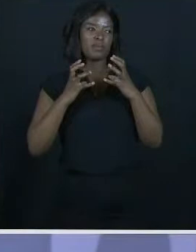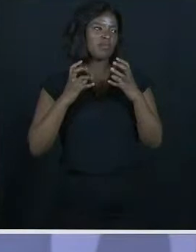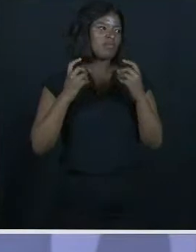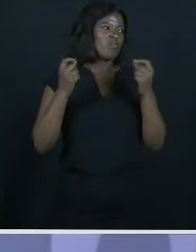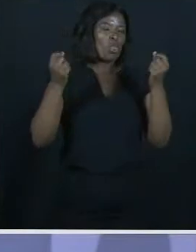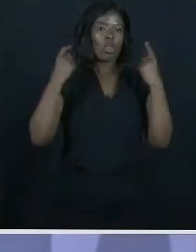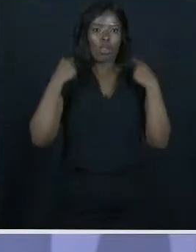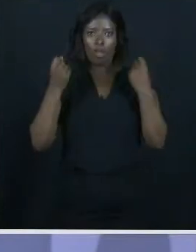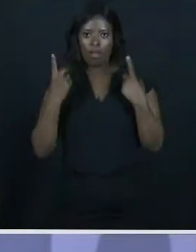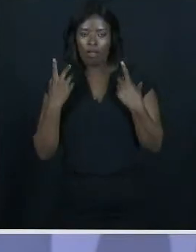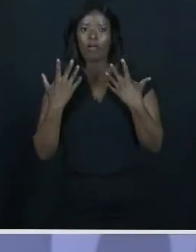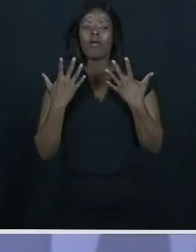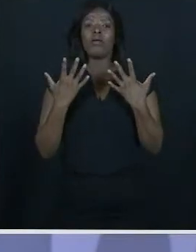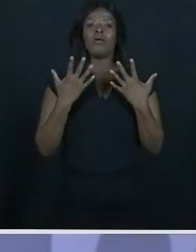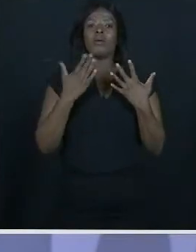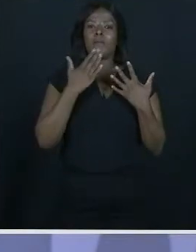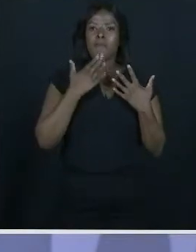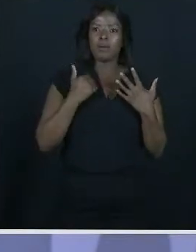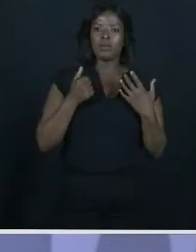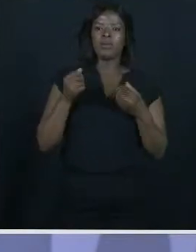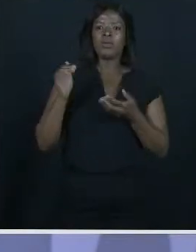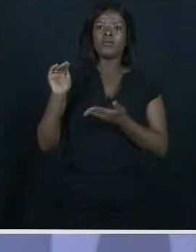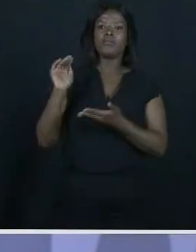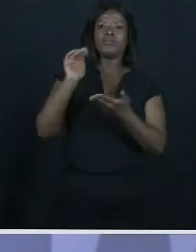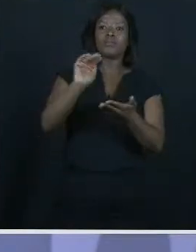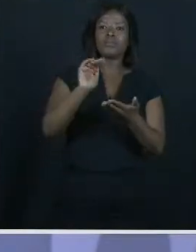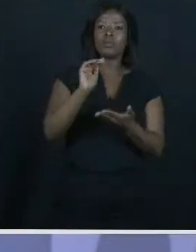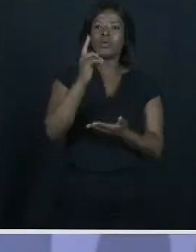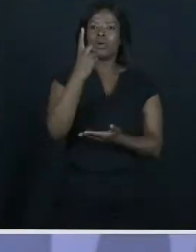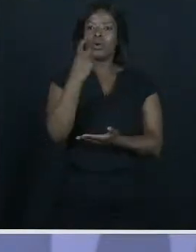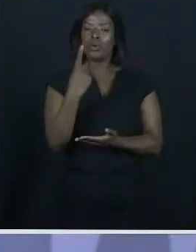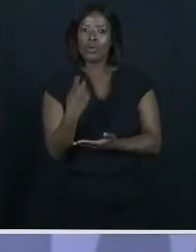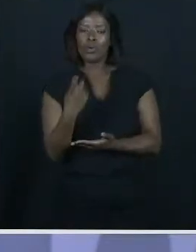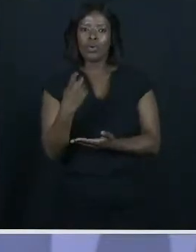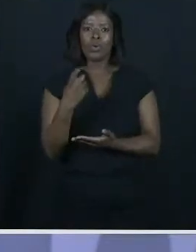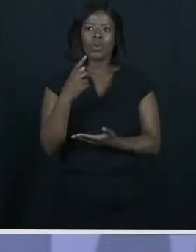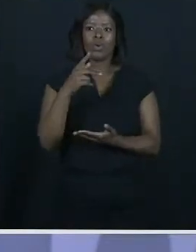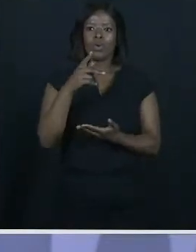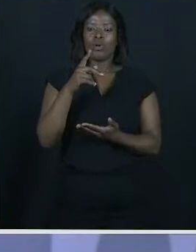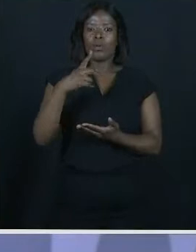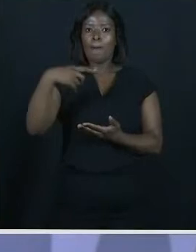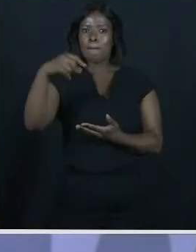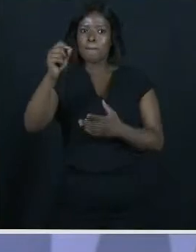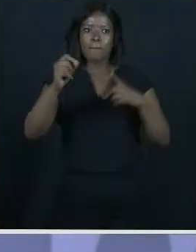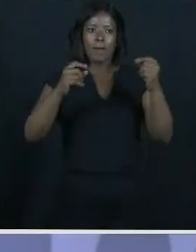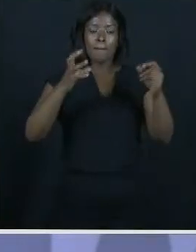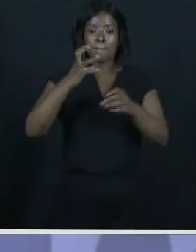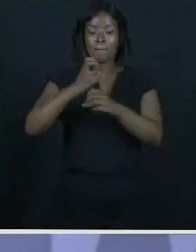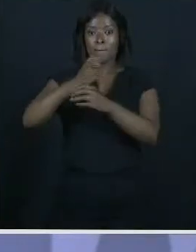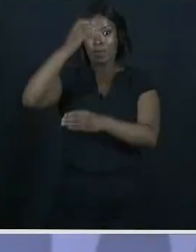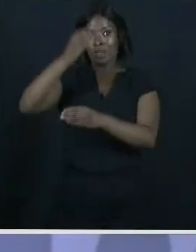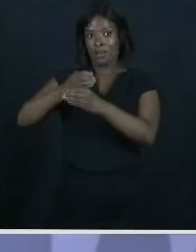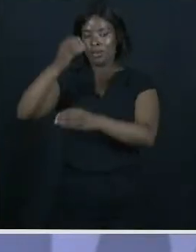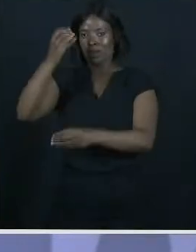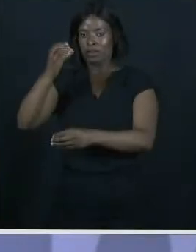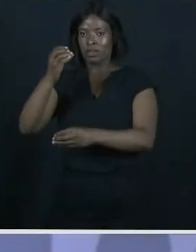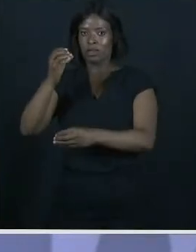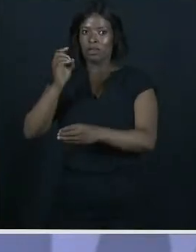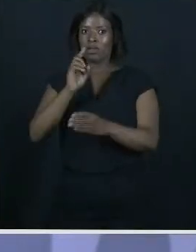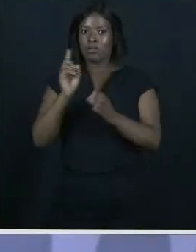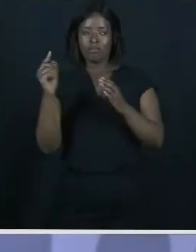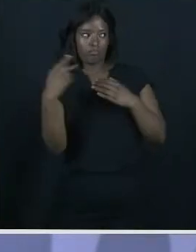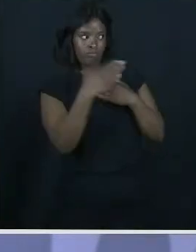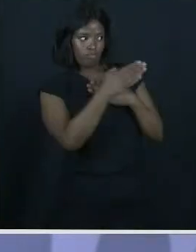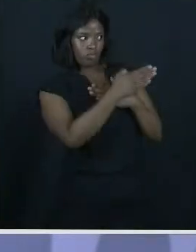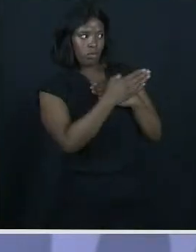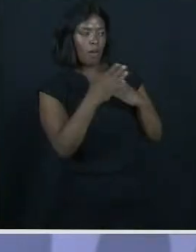happen there, we have provided one-pagers, and so as you go into the pillars, you can just come past here